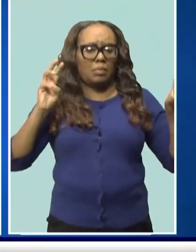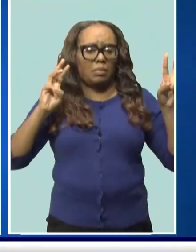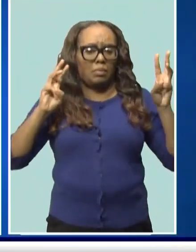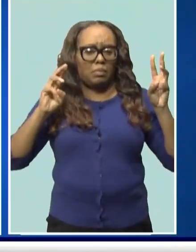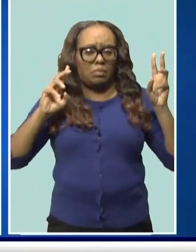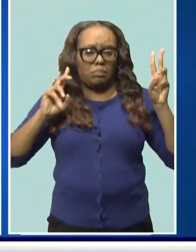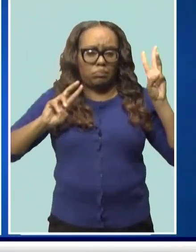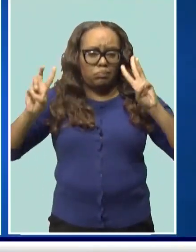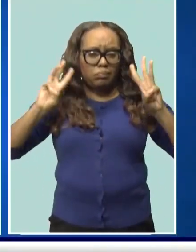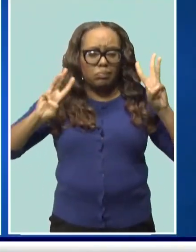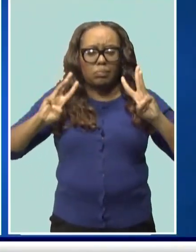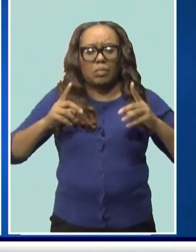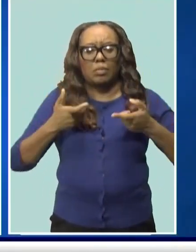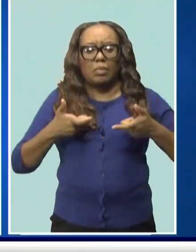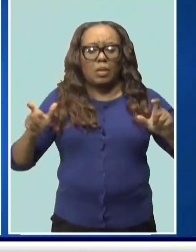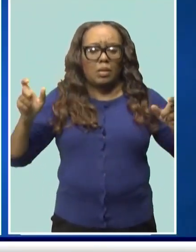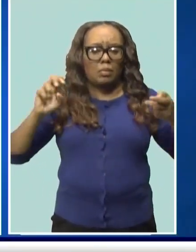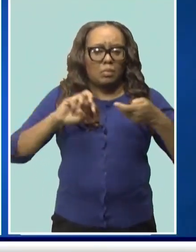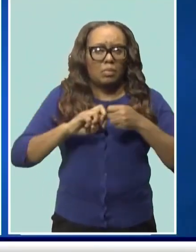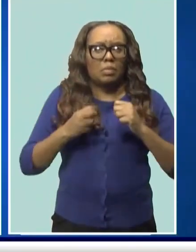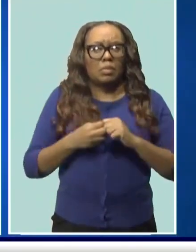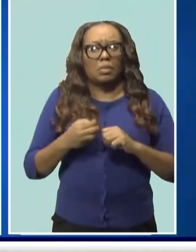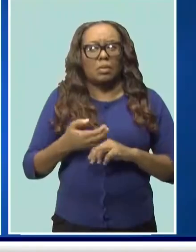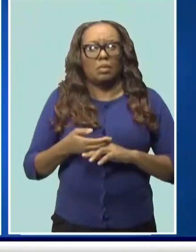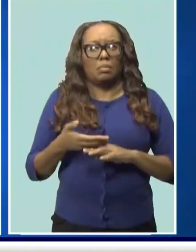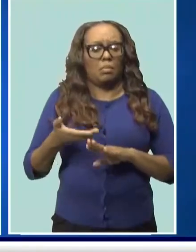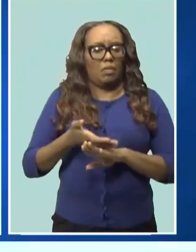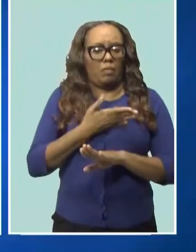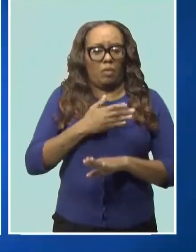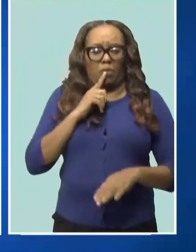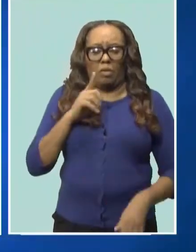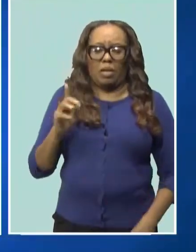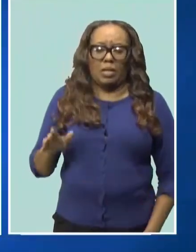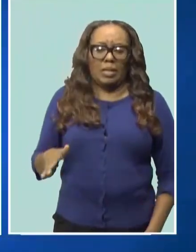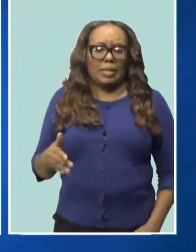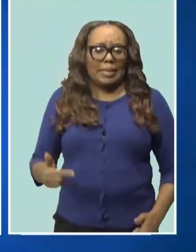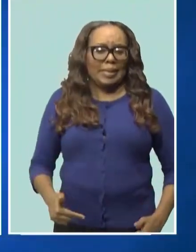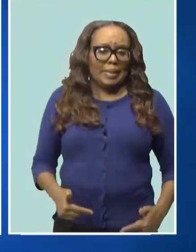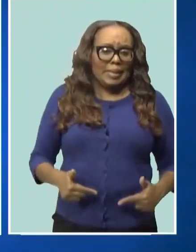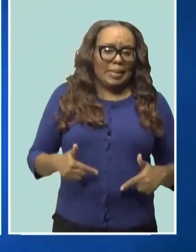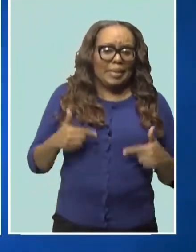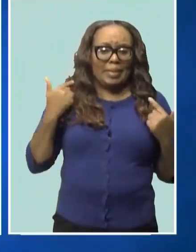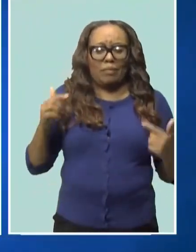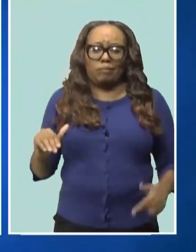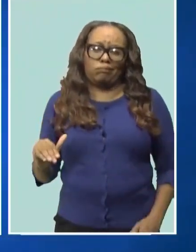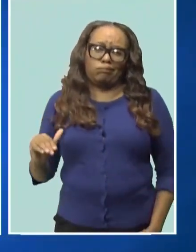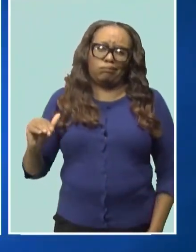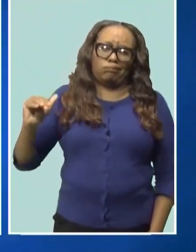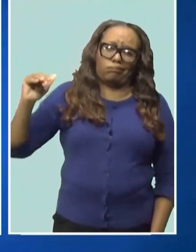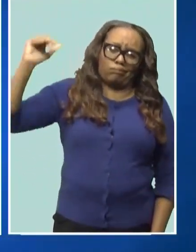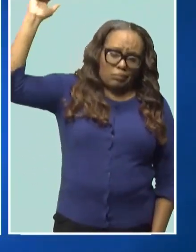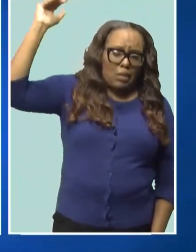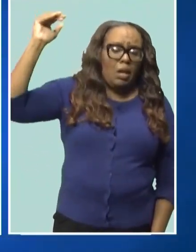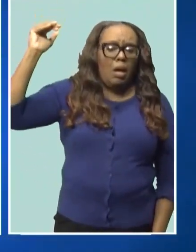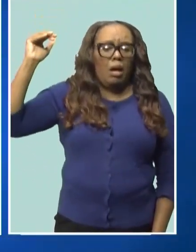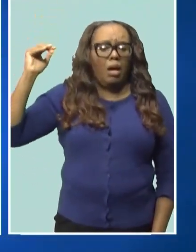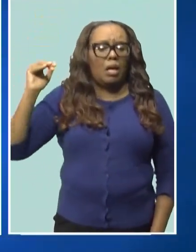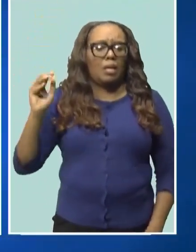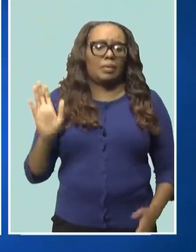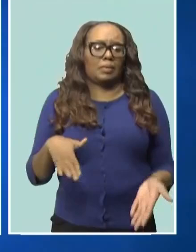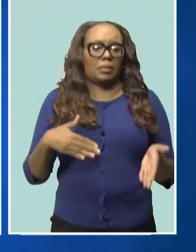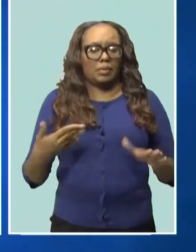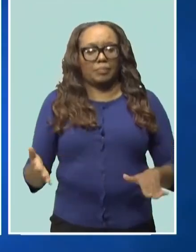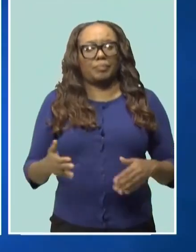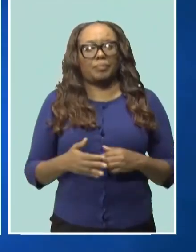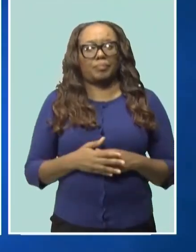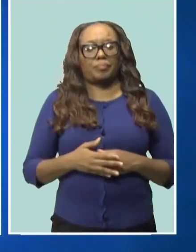persons get to make their mark in society, they are gunned down. And it bothers us simply because we have an aging population. And